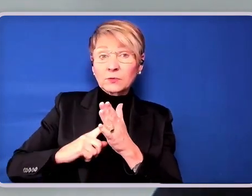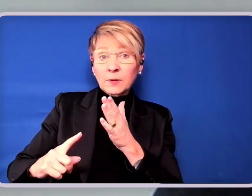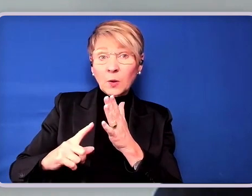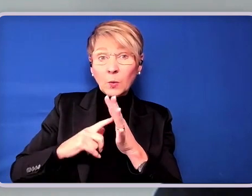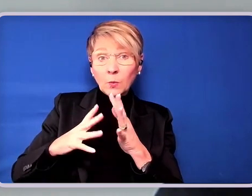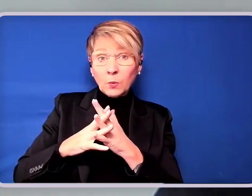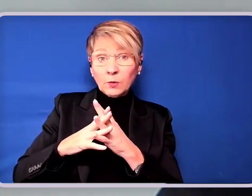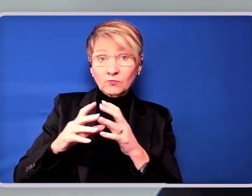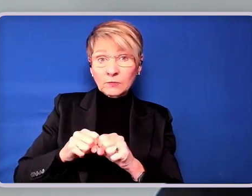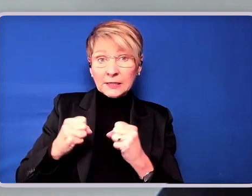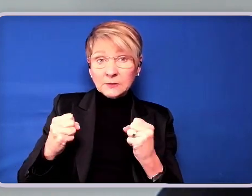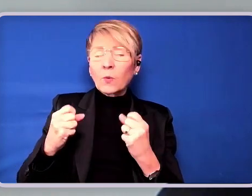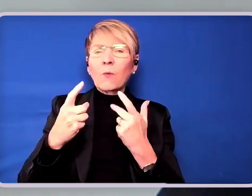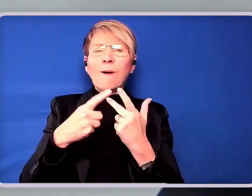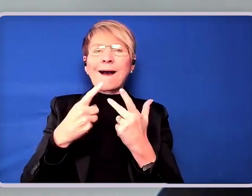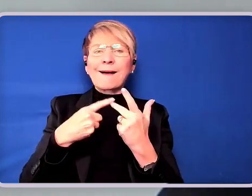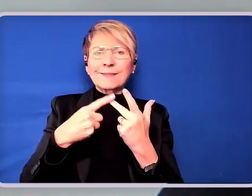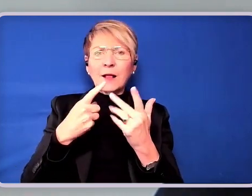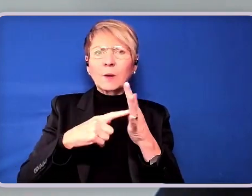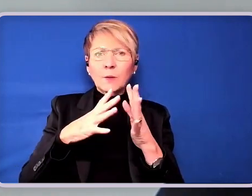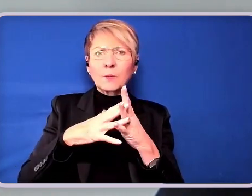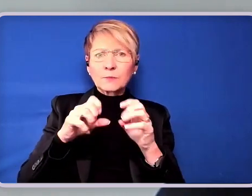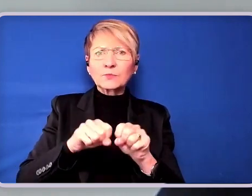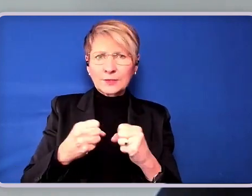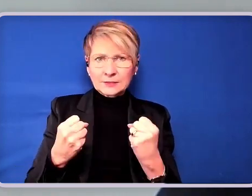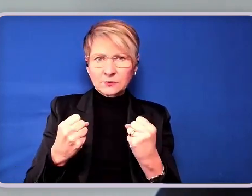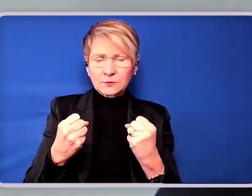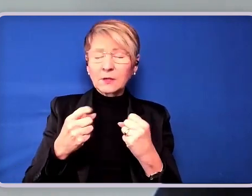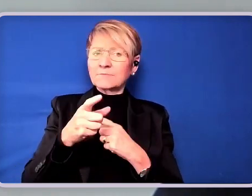At what point do you seek legal advice, and where do you go?